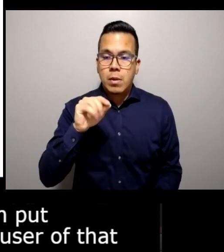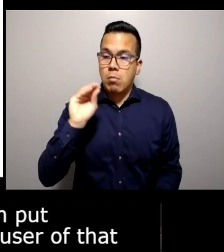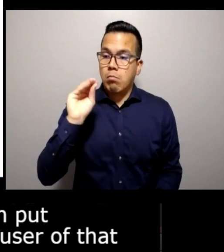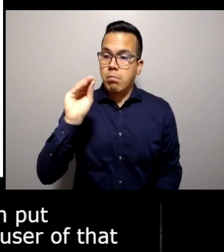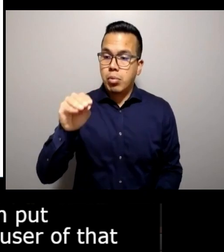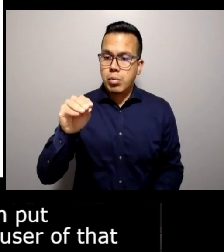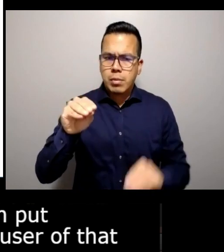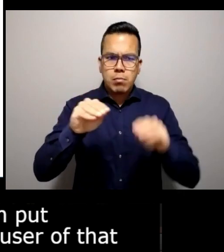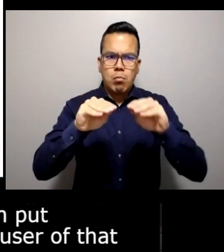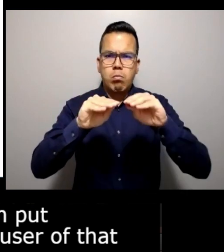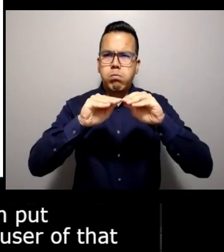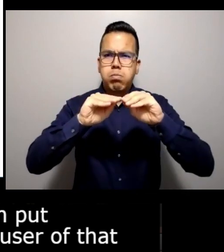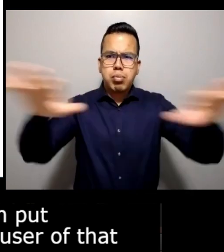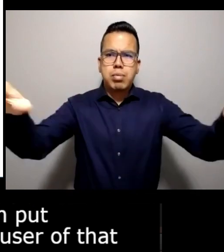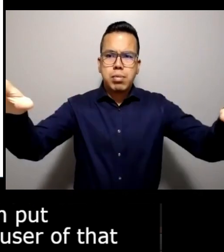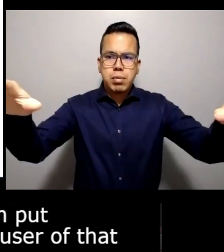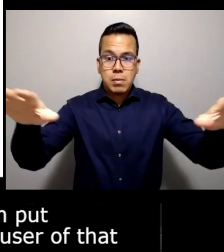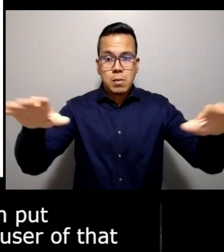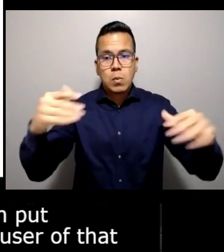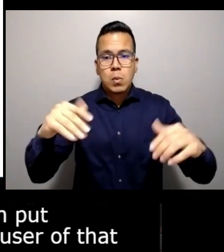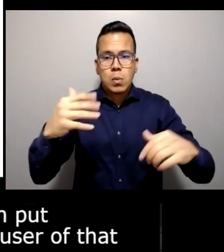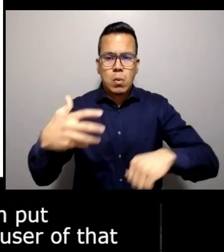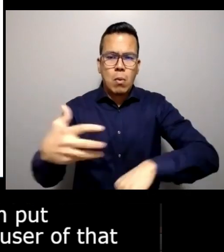tool, an incredibly powerful tool.